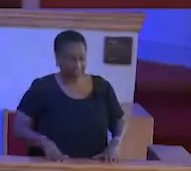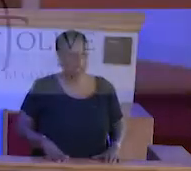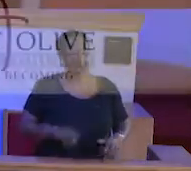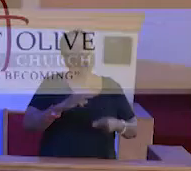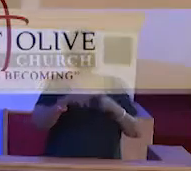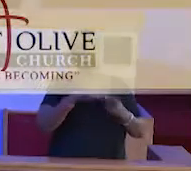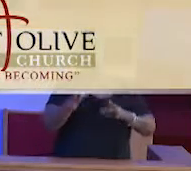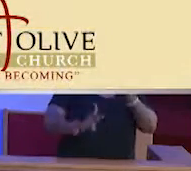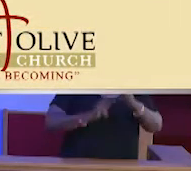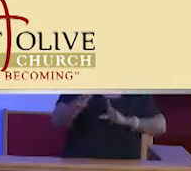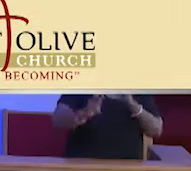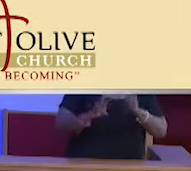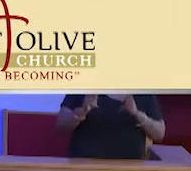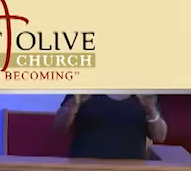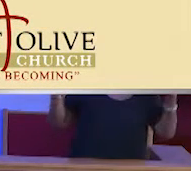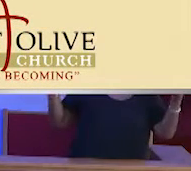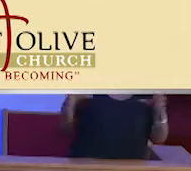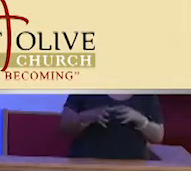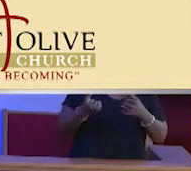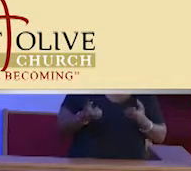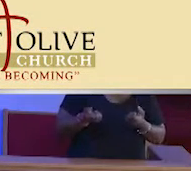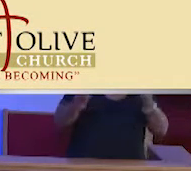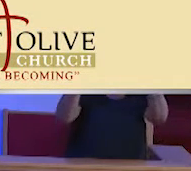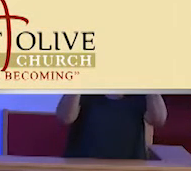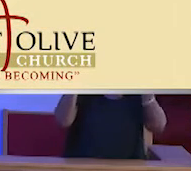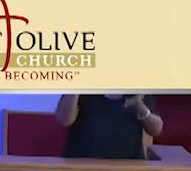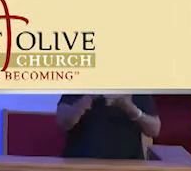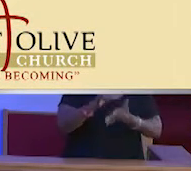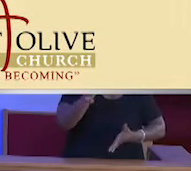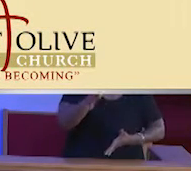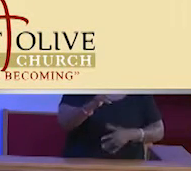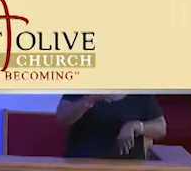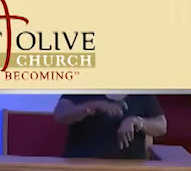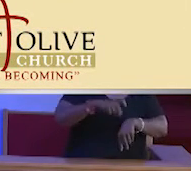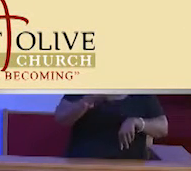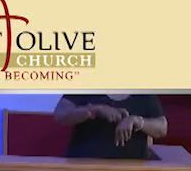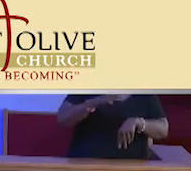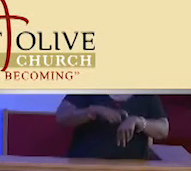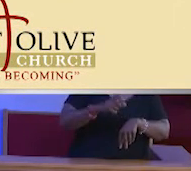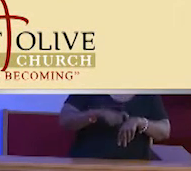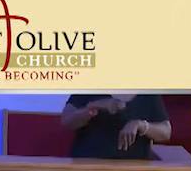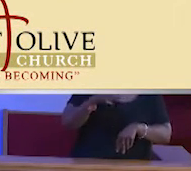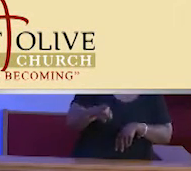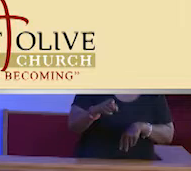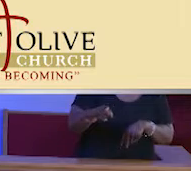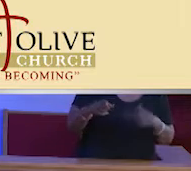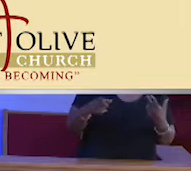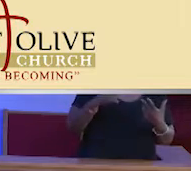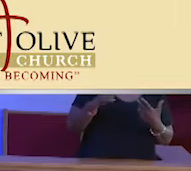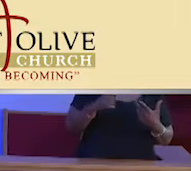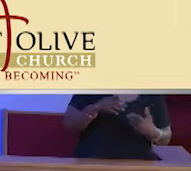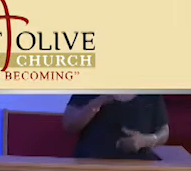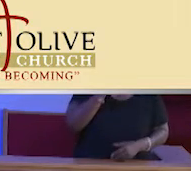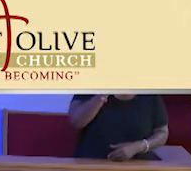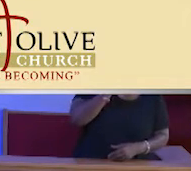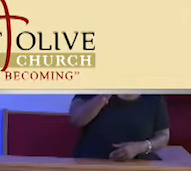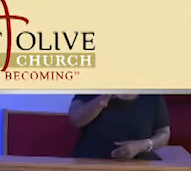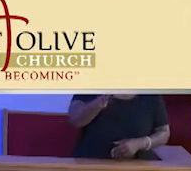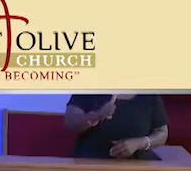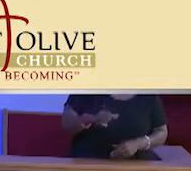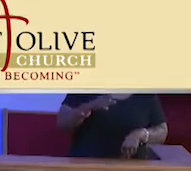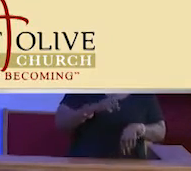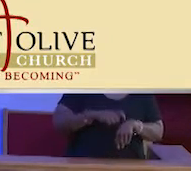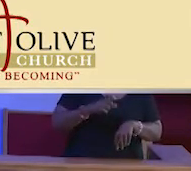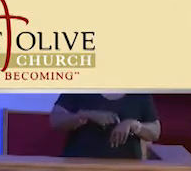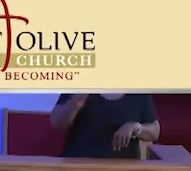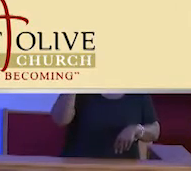when people get their breakthrough, that's not the time for you to be a poo in the mouth. And that's not the time